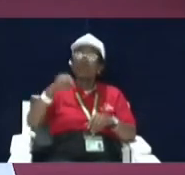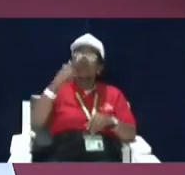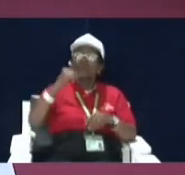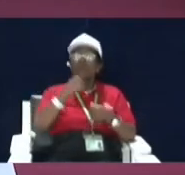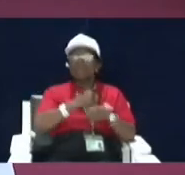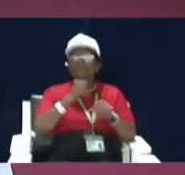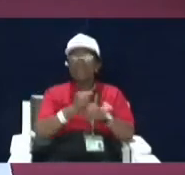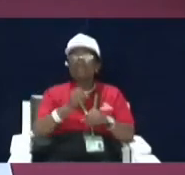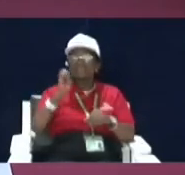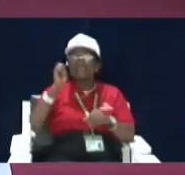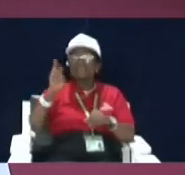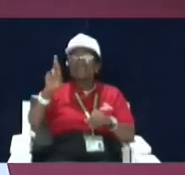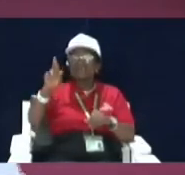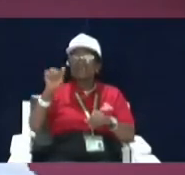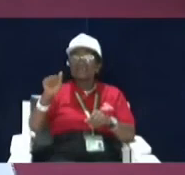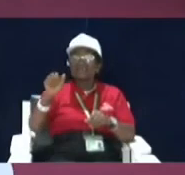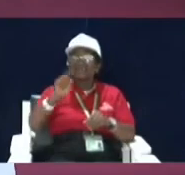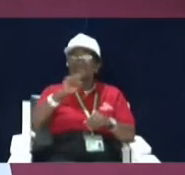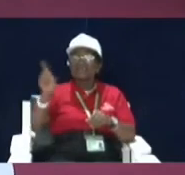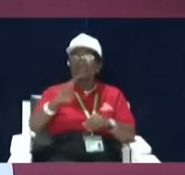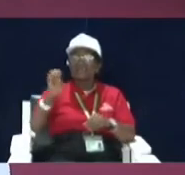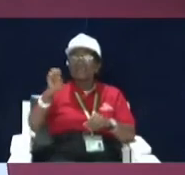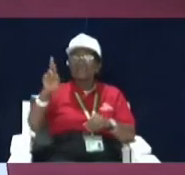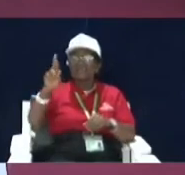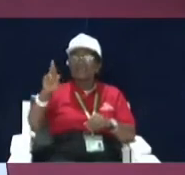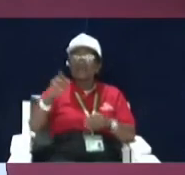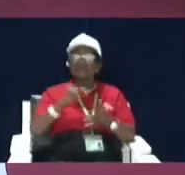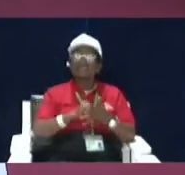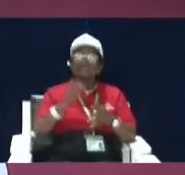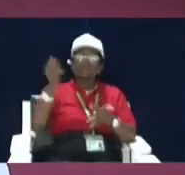It is the Almighty God who wrote your destiny.